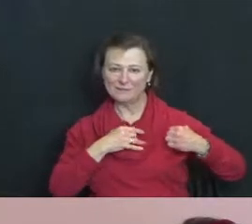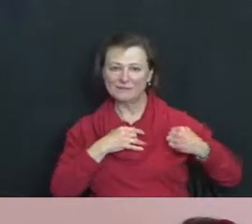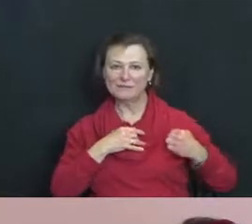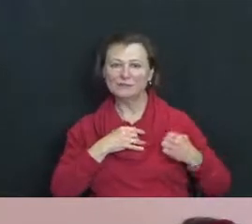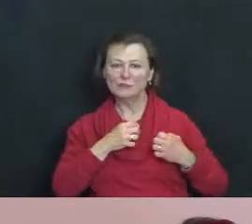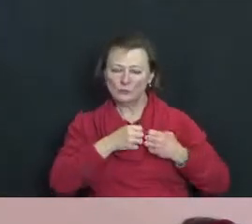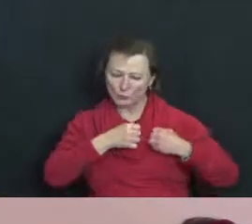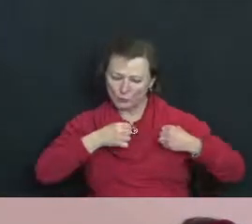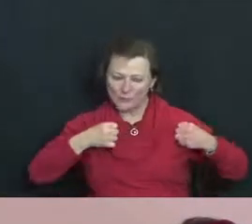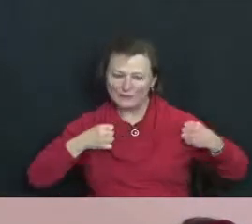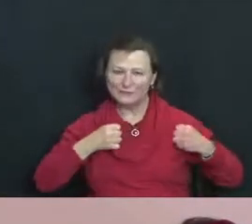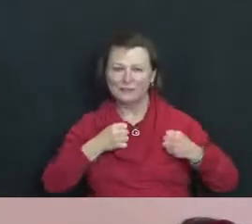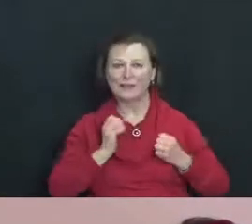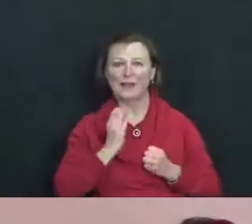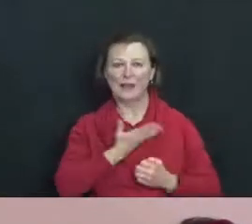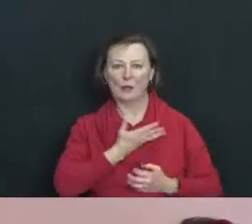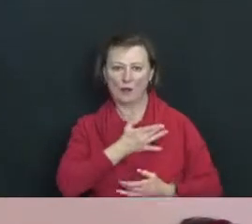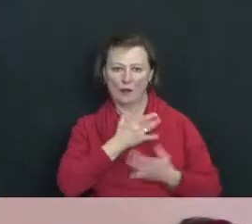Stretch our hearts.